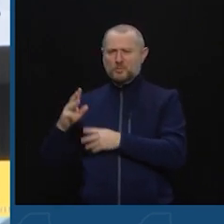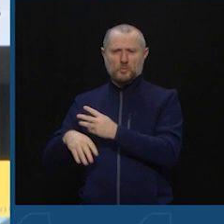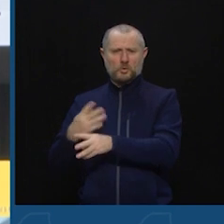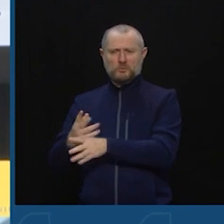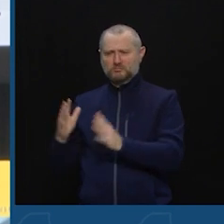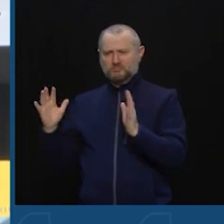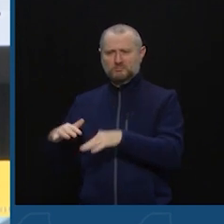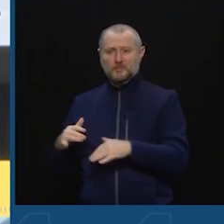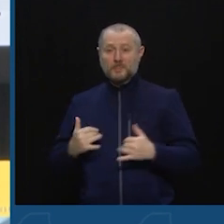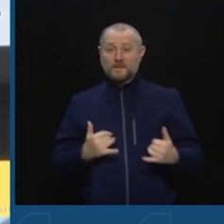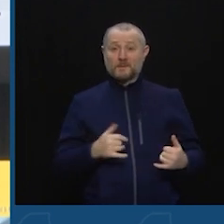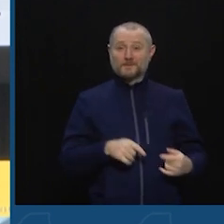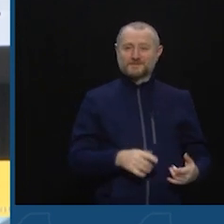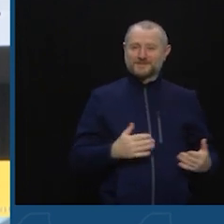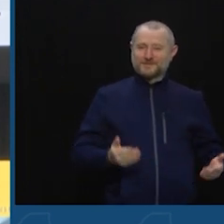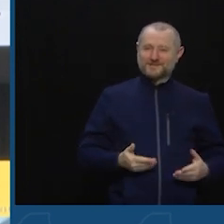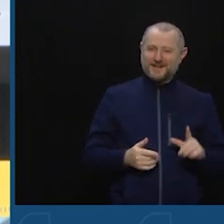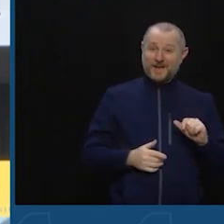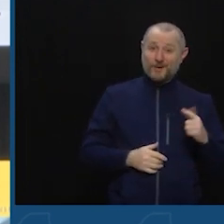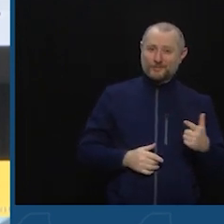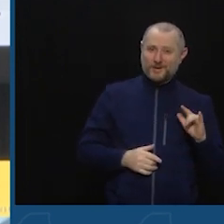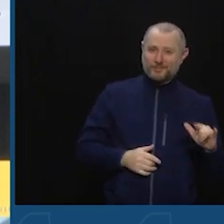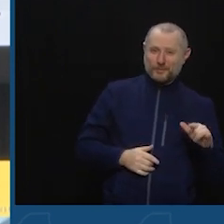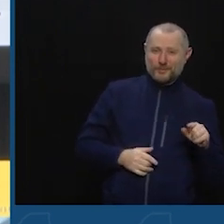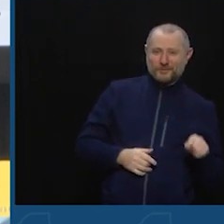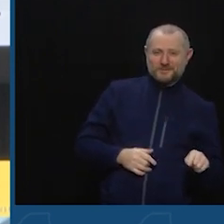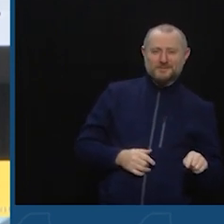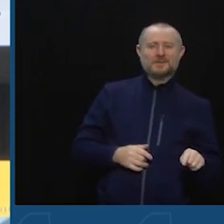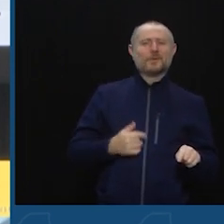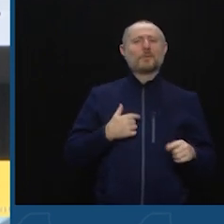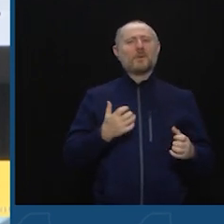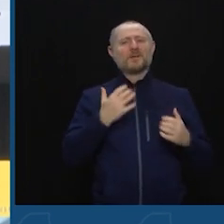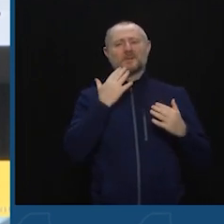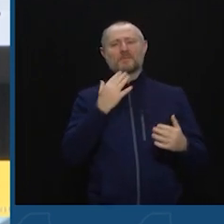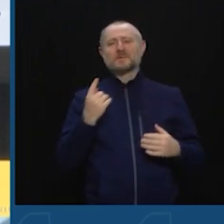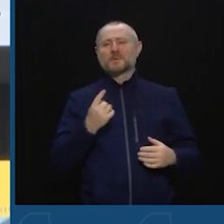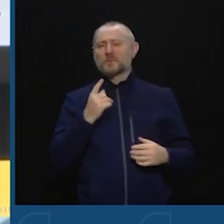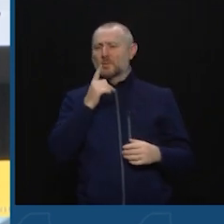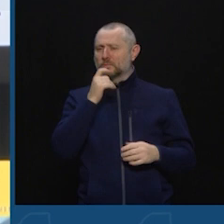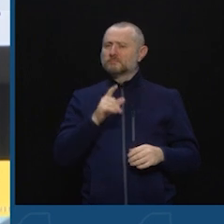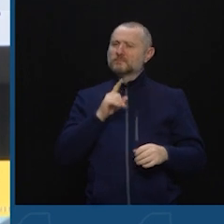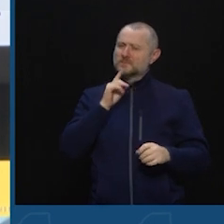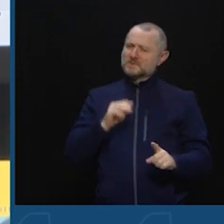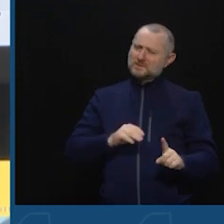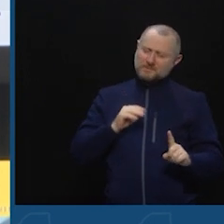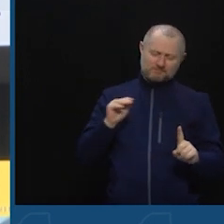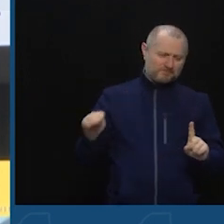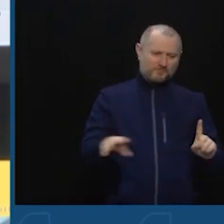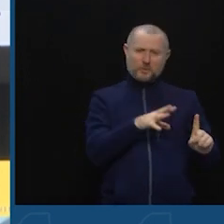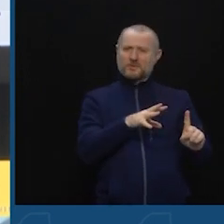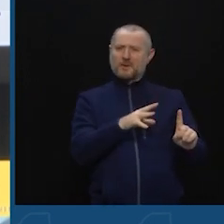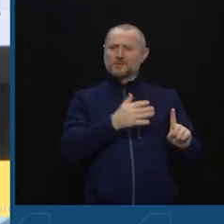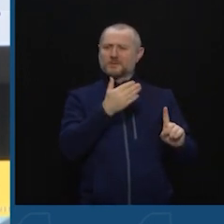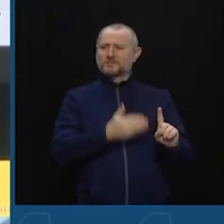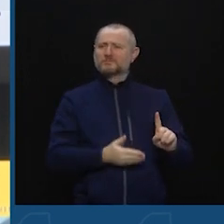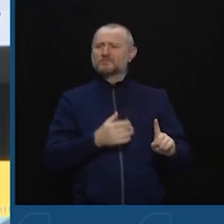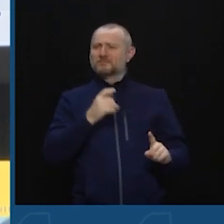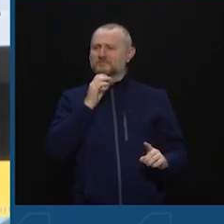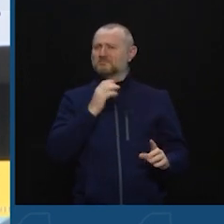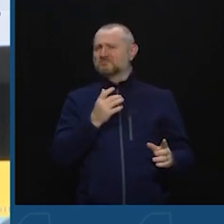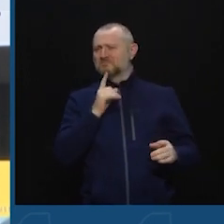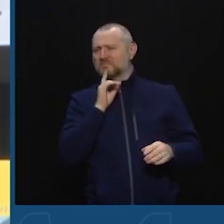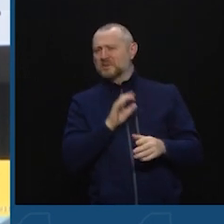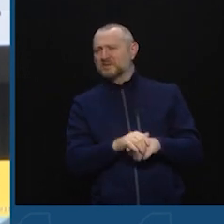LaGuardia? And I do want to thank someone who helped put a little spotlight on this back in 2014. I believe it was around